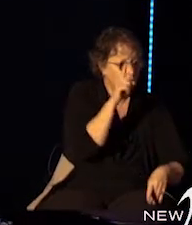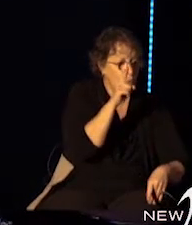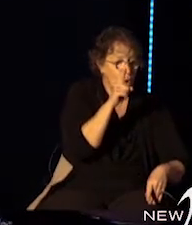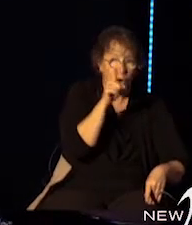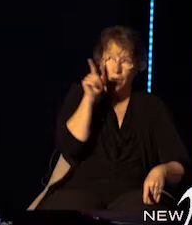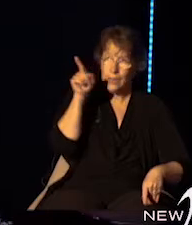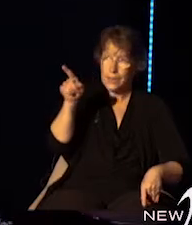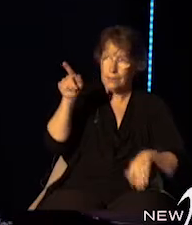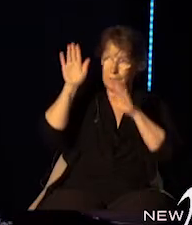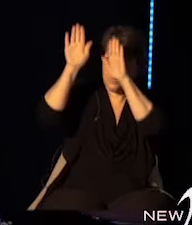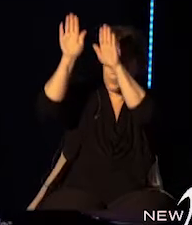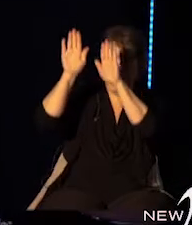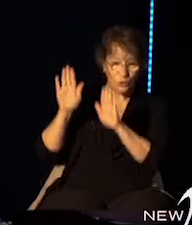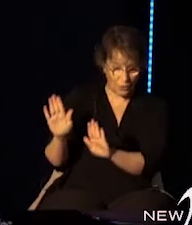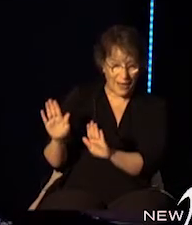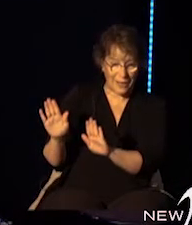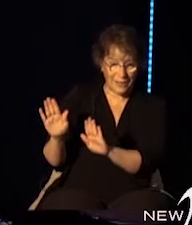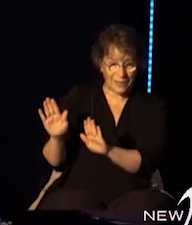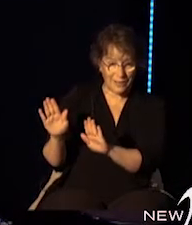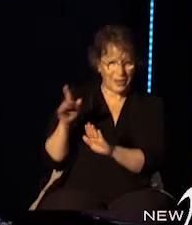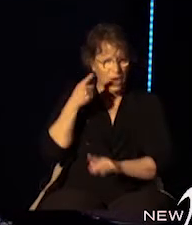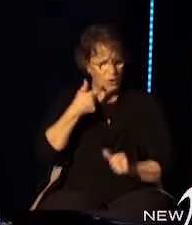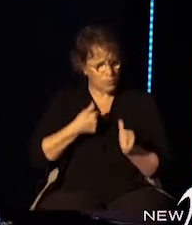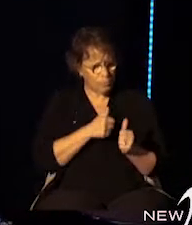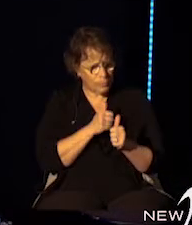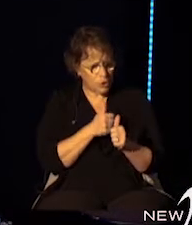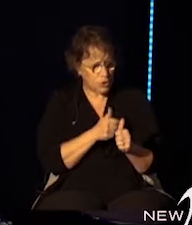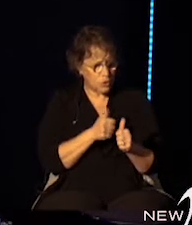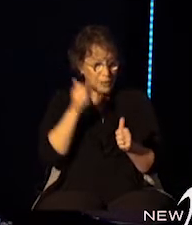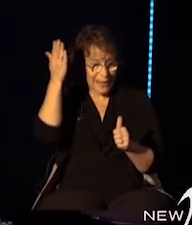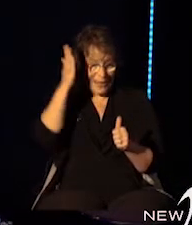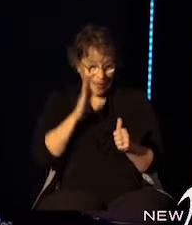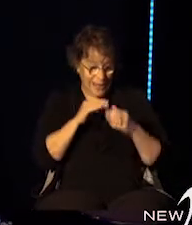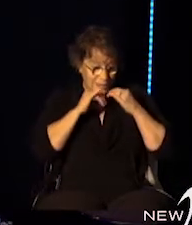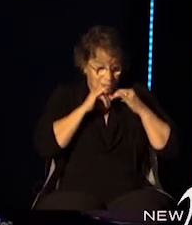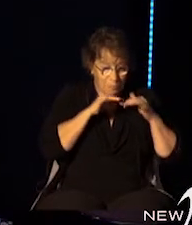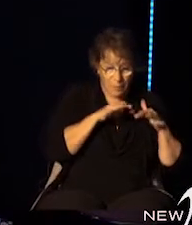Are you pursuing the blessings of God more than you're